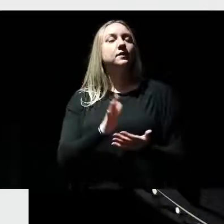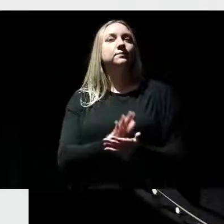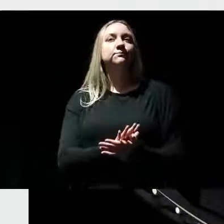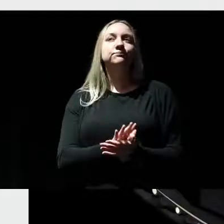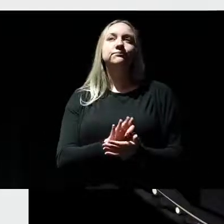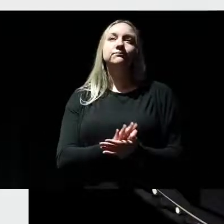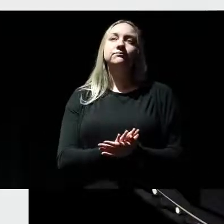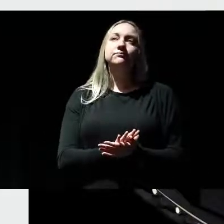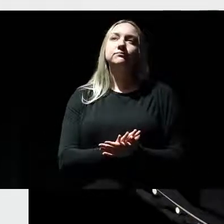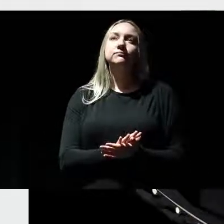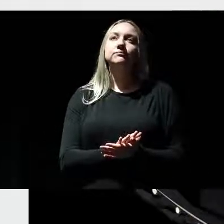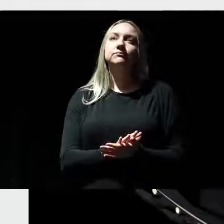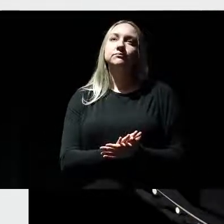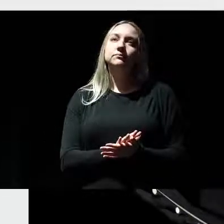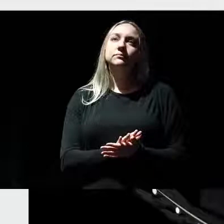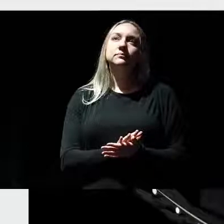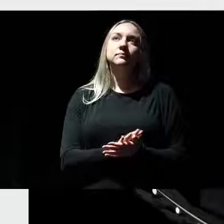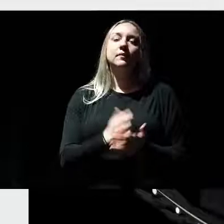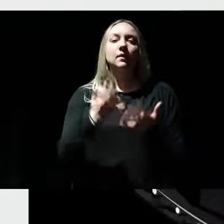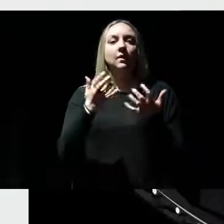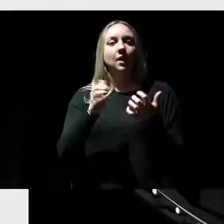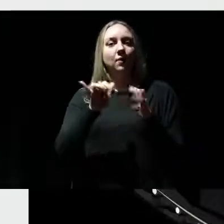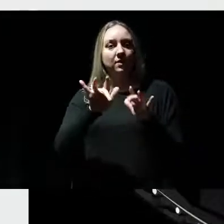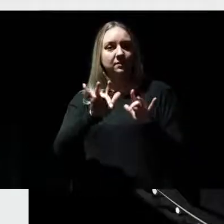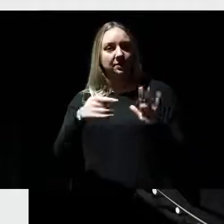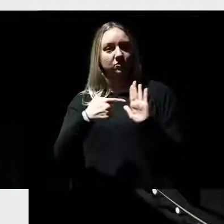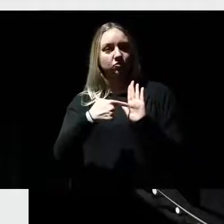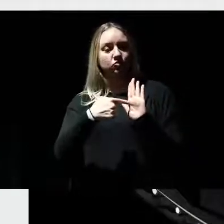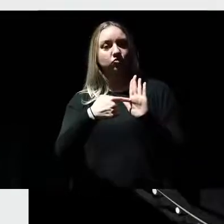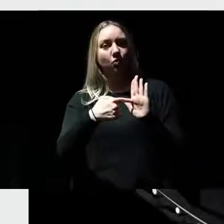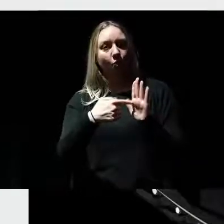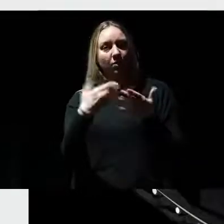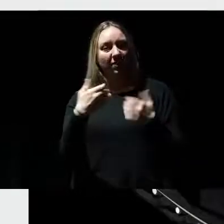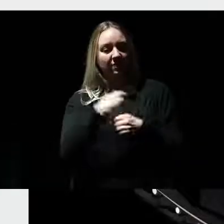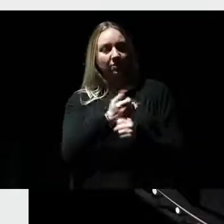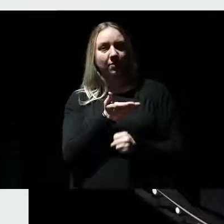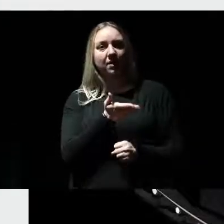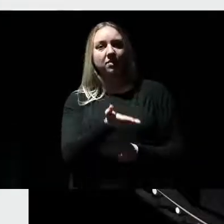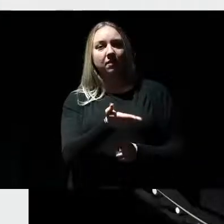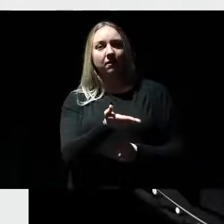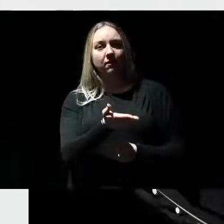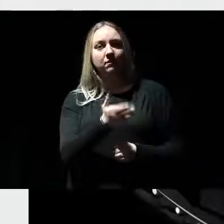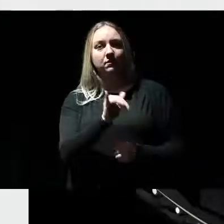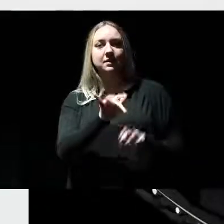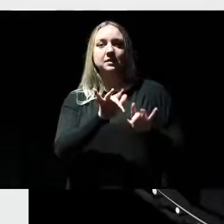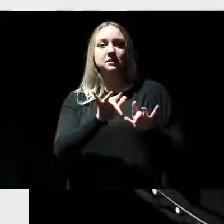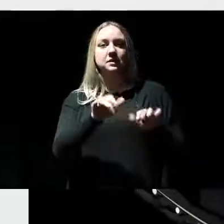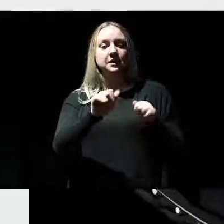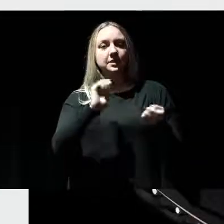the ability to make things in it, to continue to evolve and change